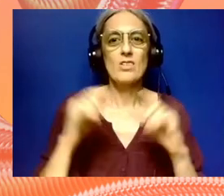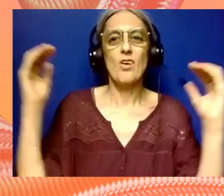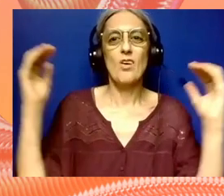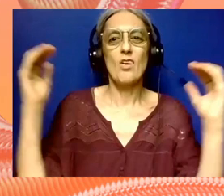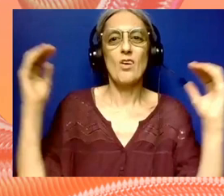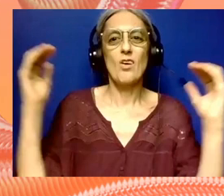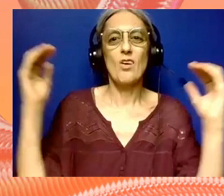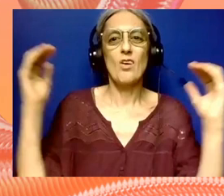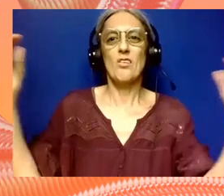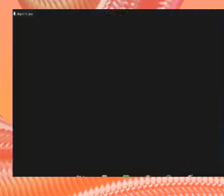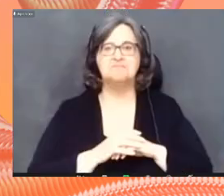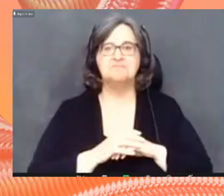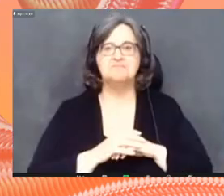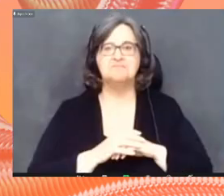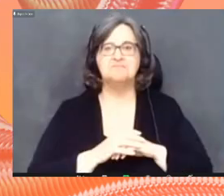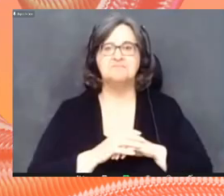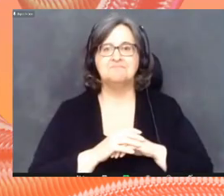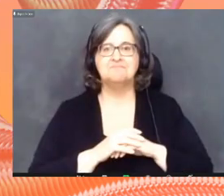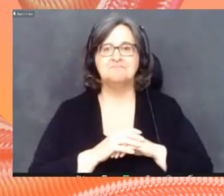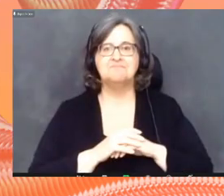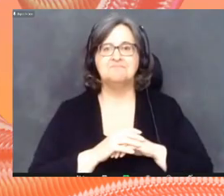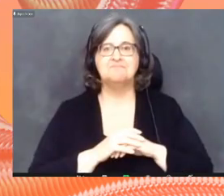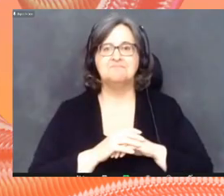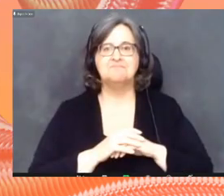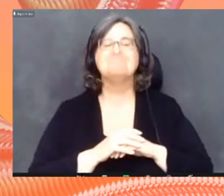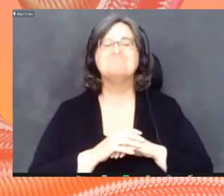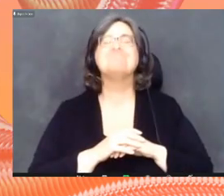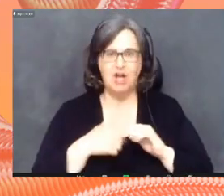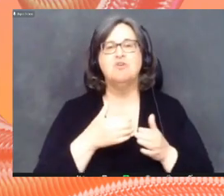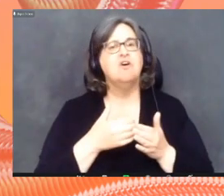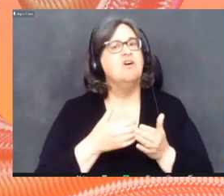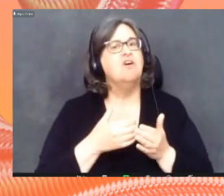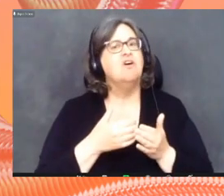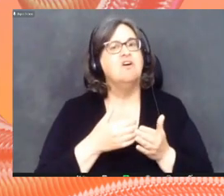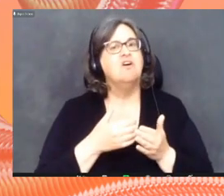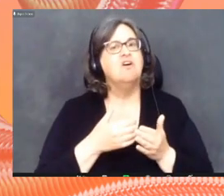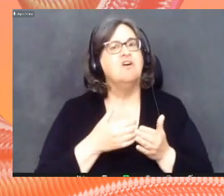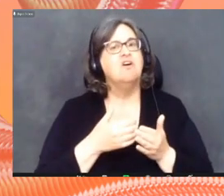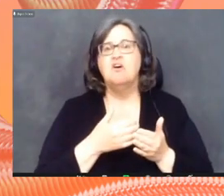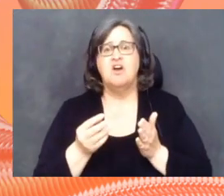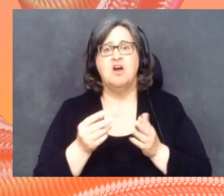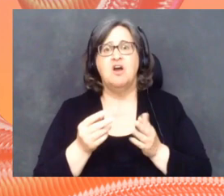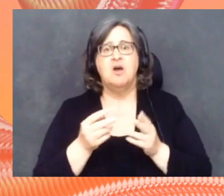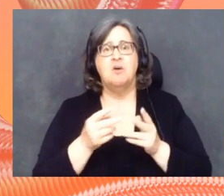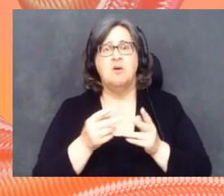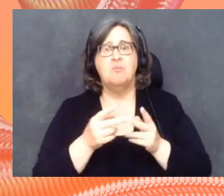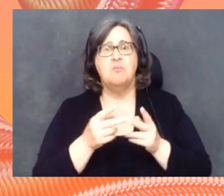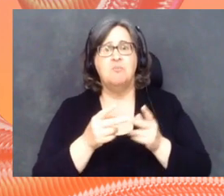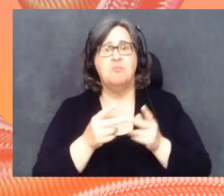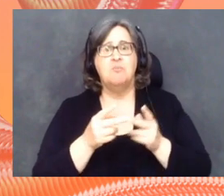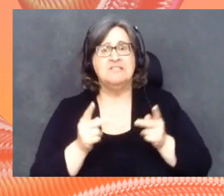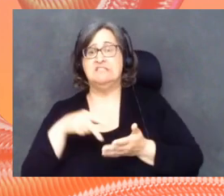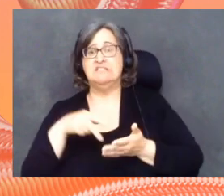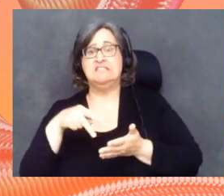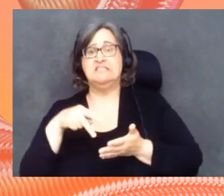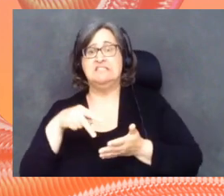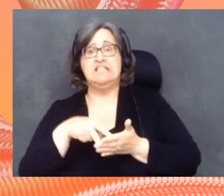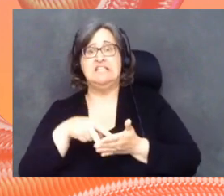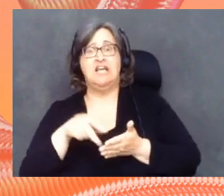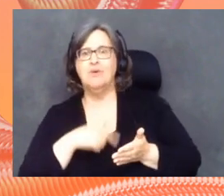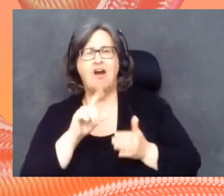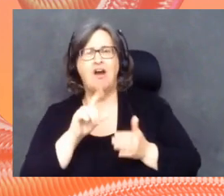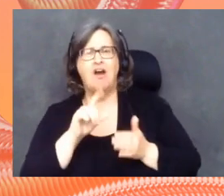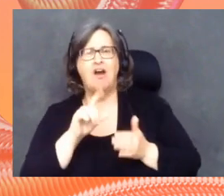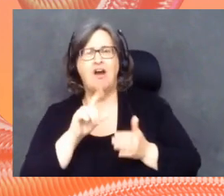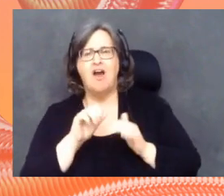Right. So how do we, from whatever position we're standing, we're in, we're located in, how do we